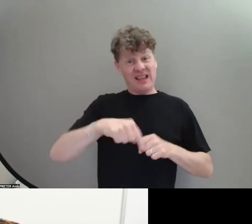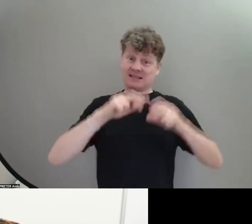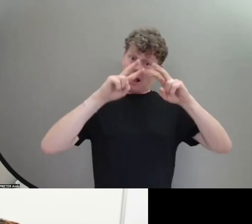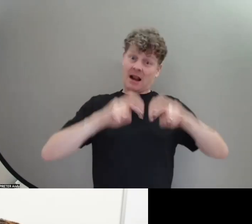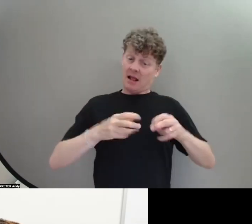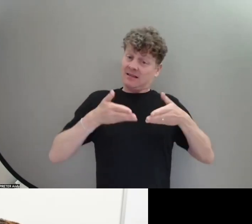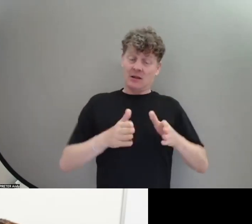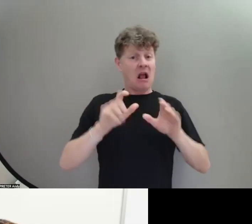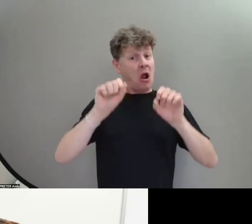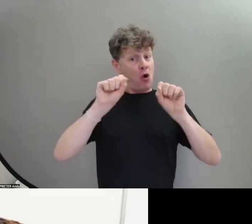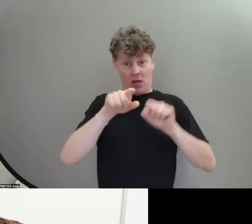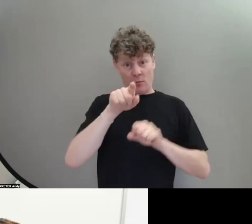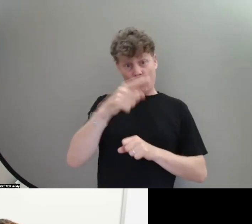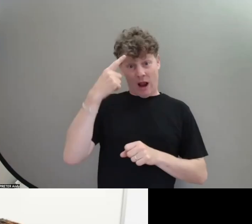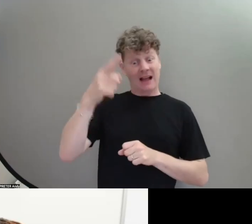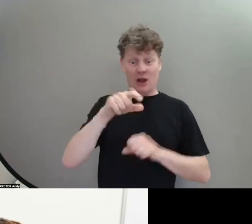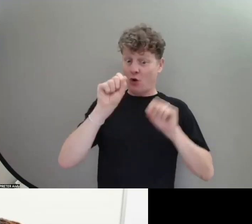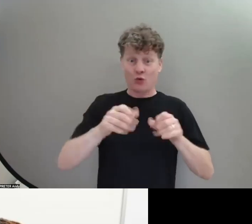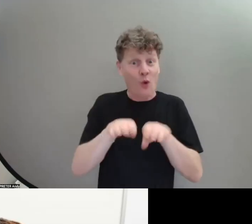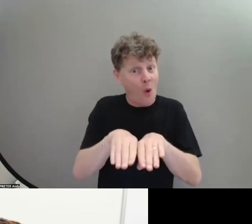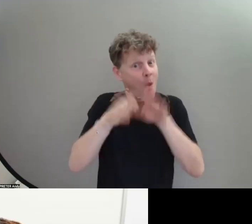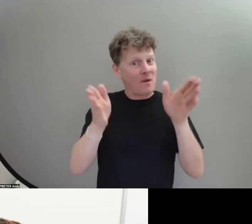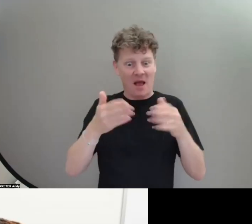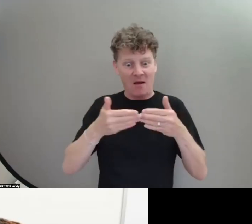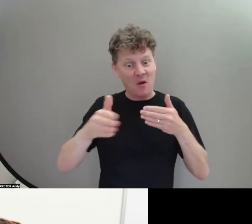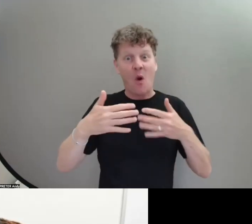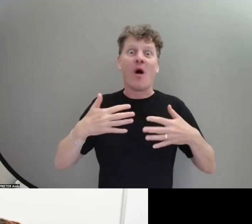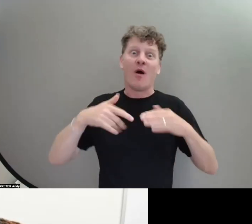interesting um, um,